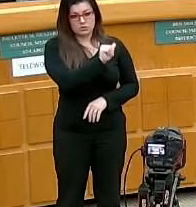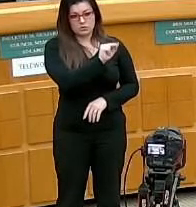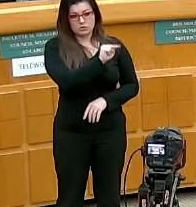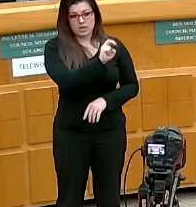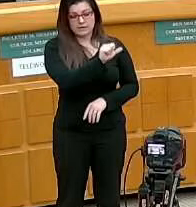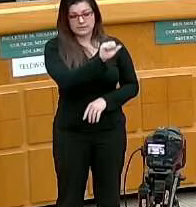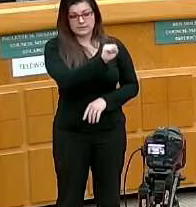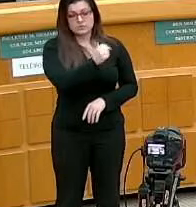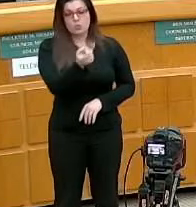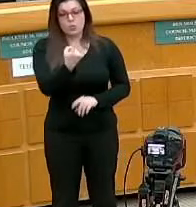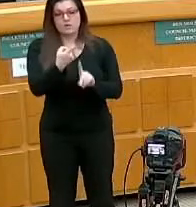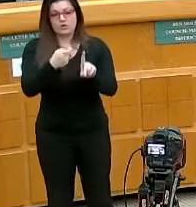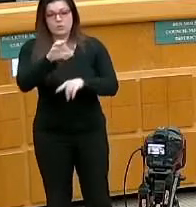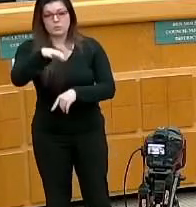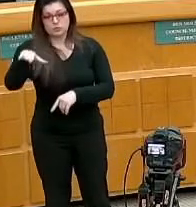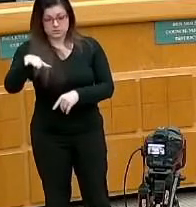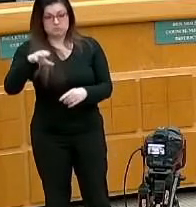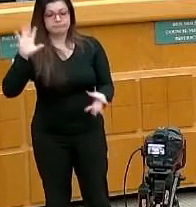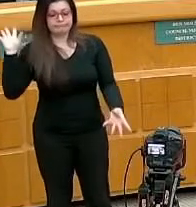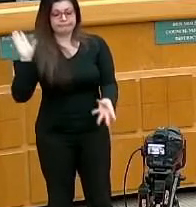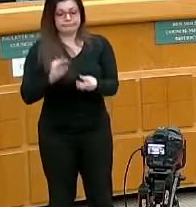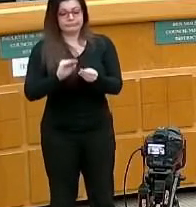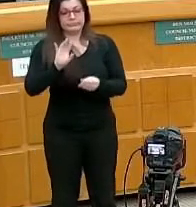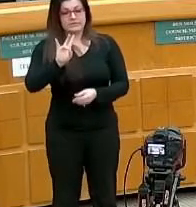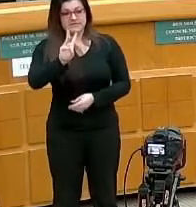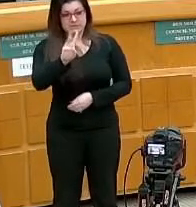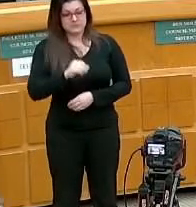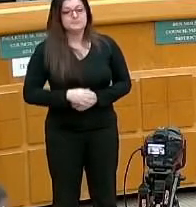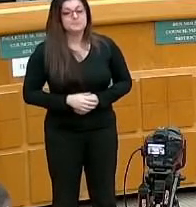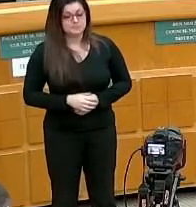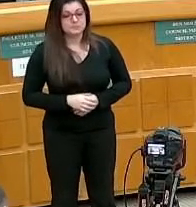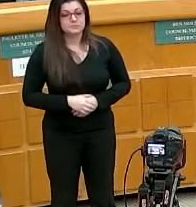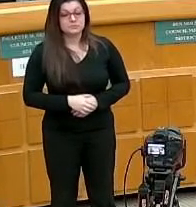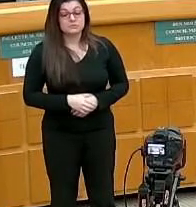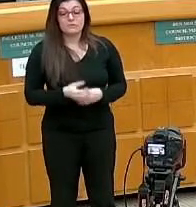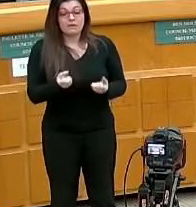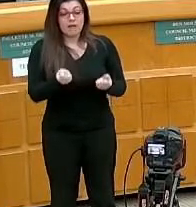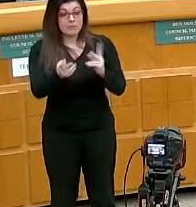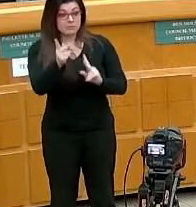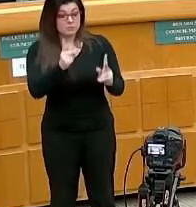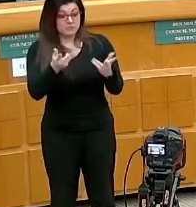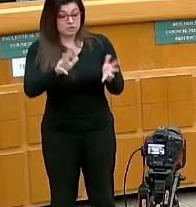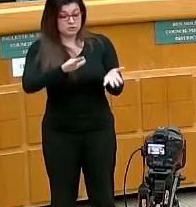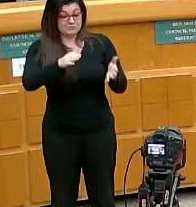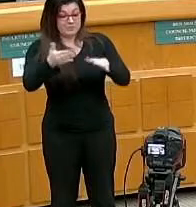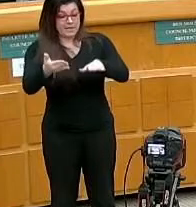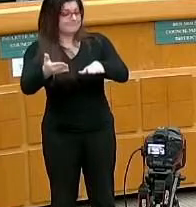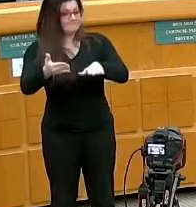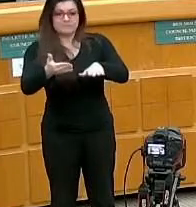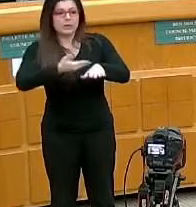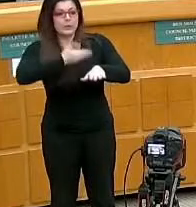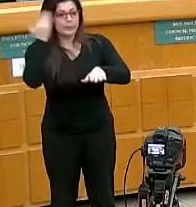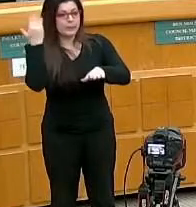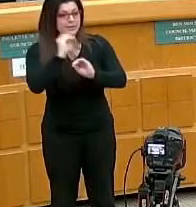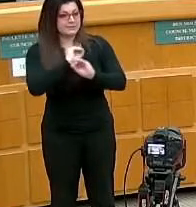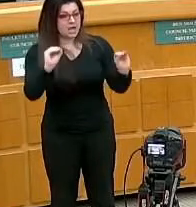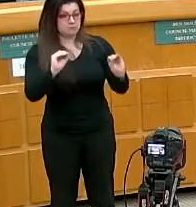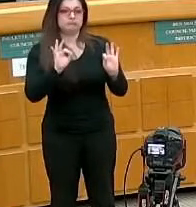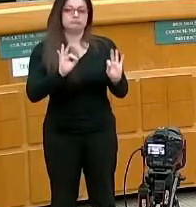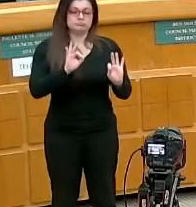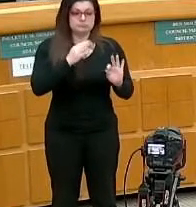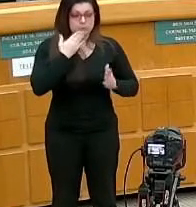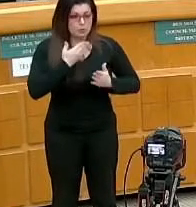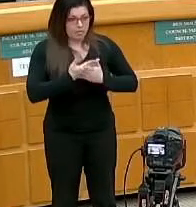total of 76. We still have 0 deaths in Nueces County, which is good, and our medical professionals are working